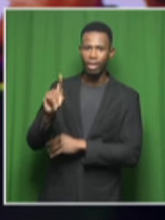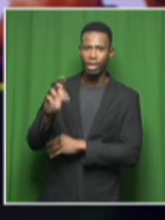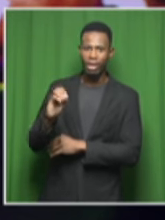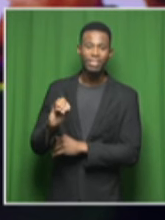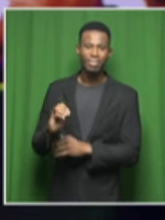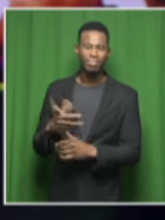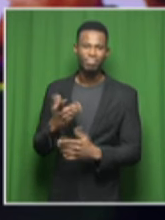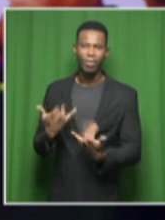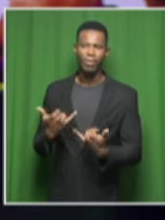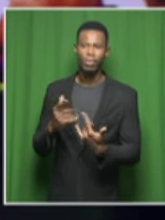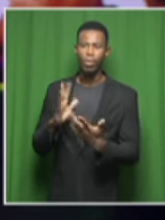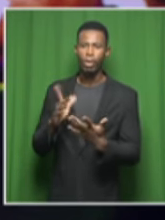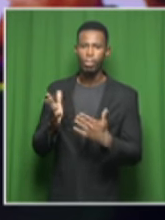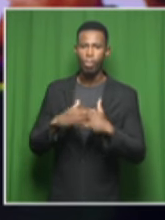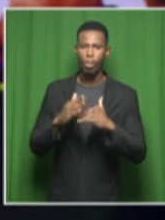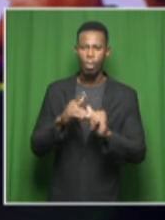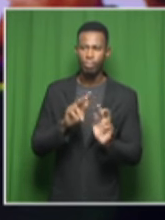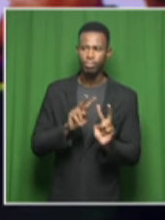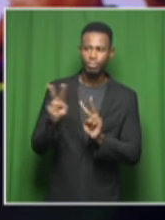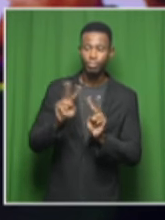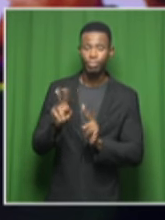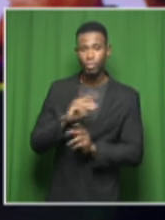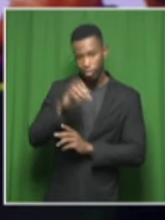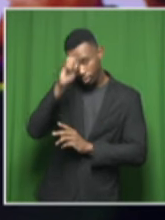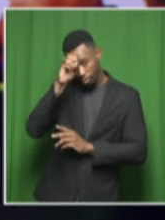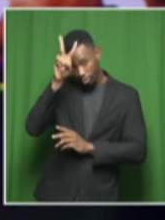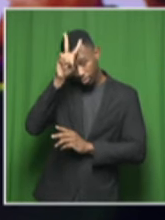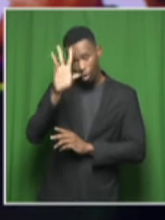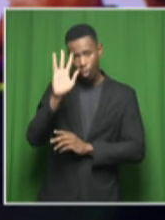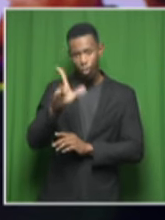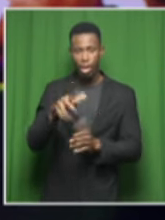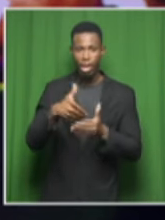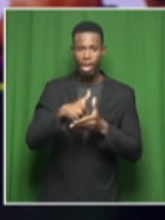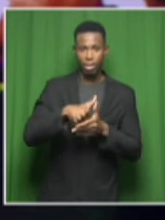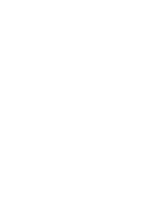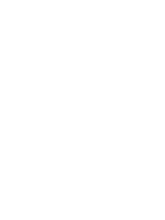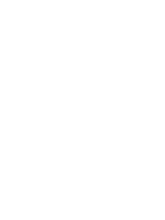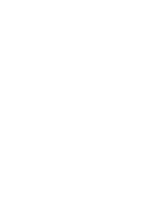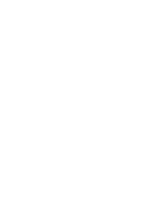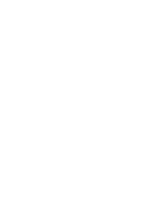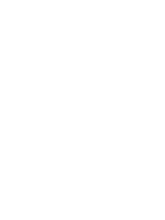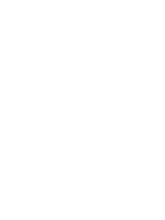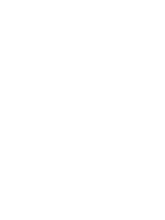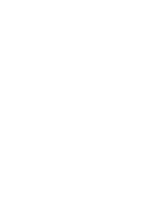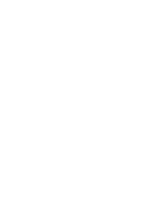to her throughout the show as the Springboks leave the Garden Hotel in East London.